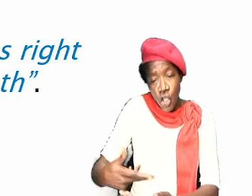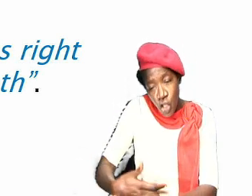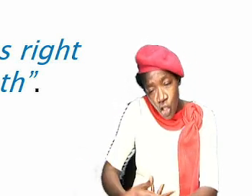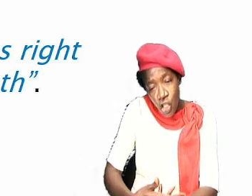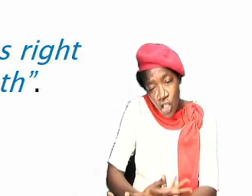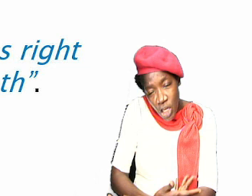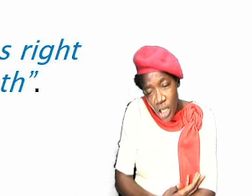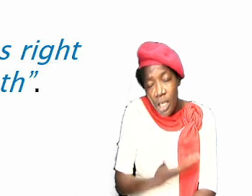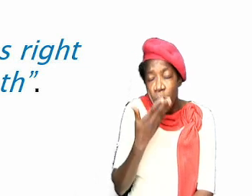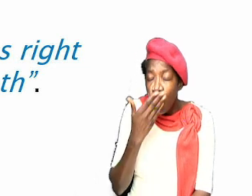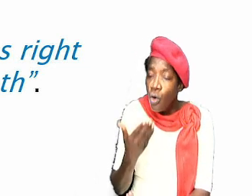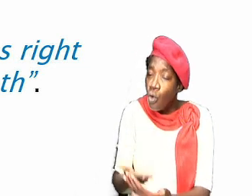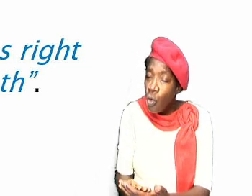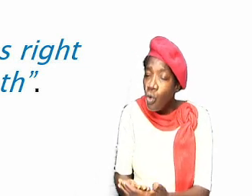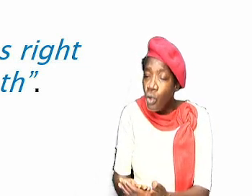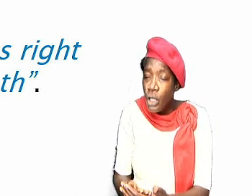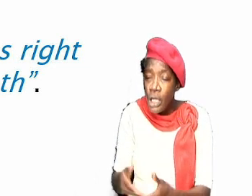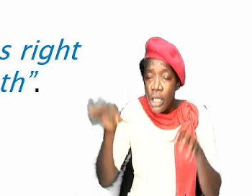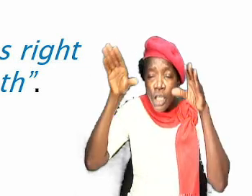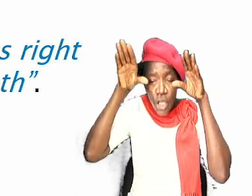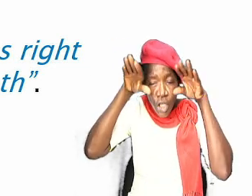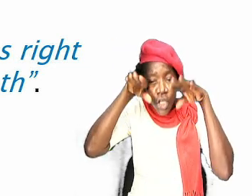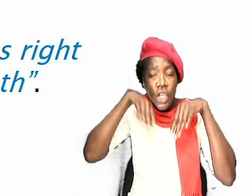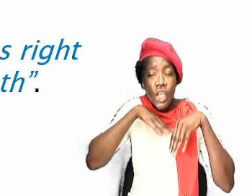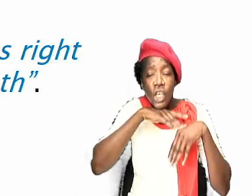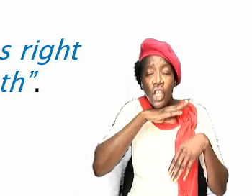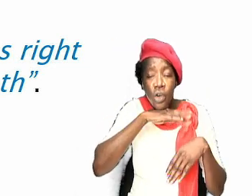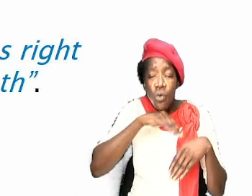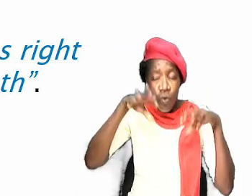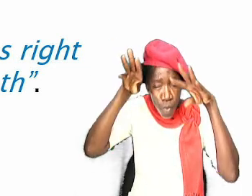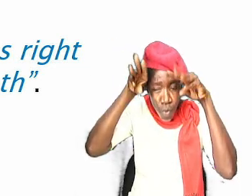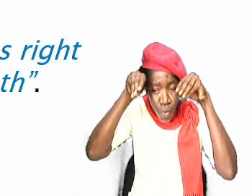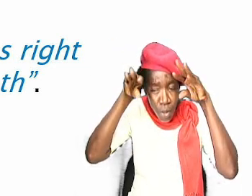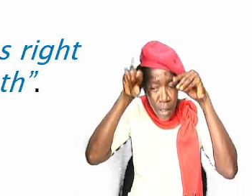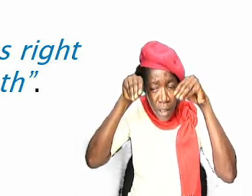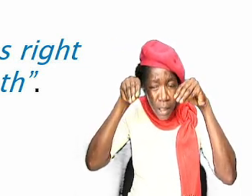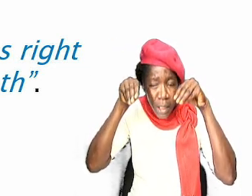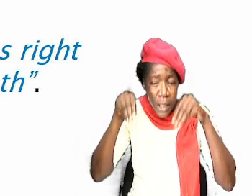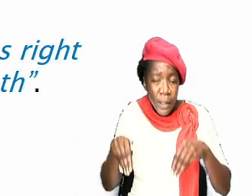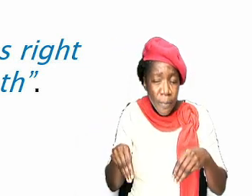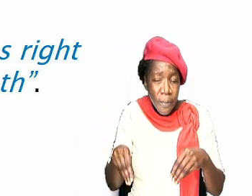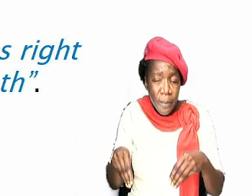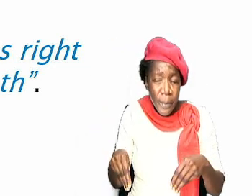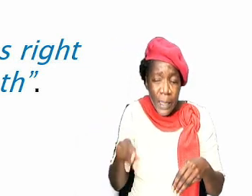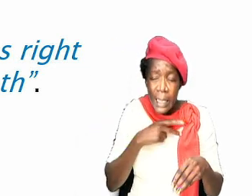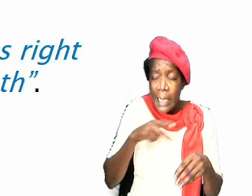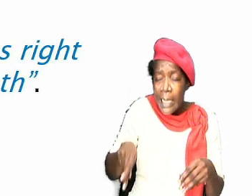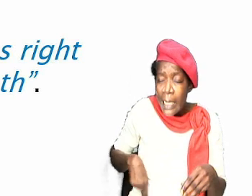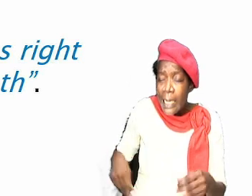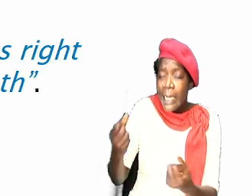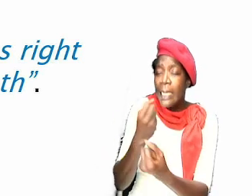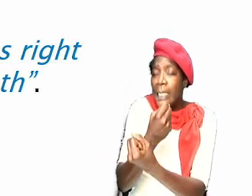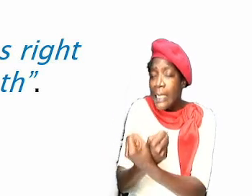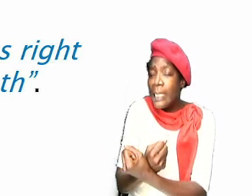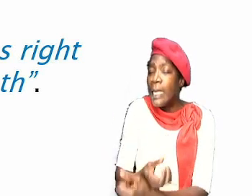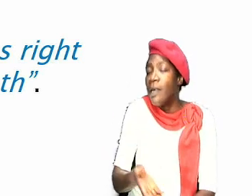good, the goats and all of that, the king saved those.